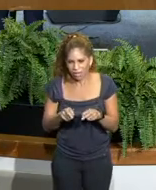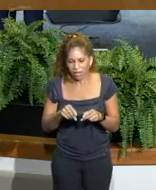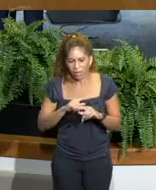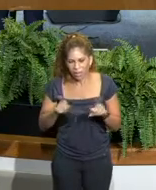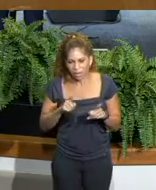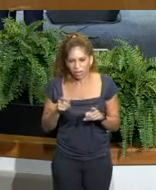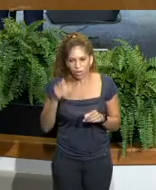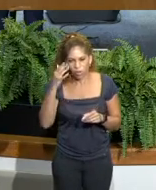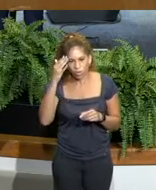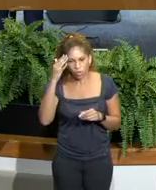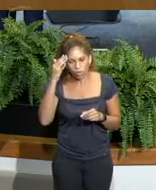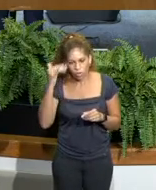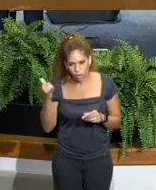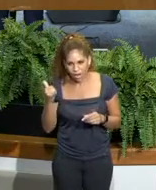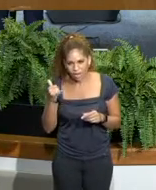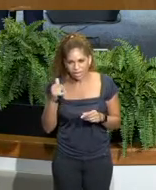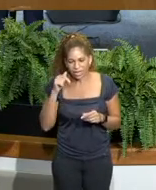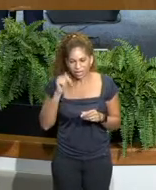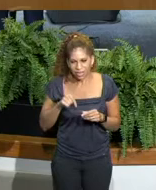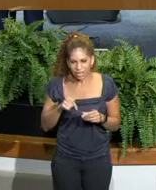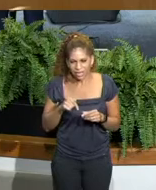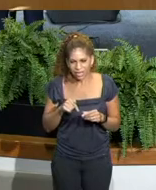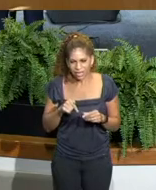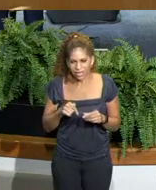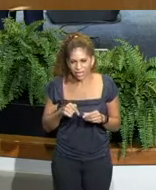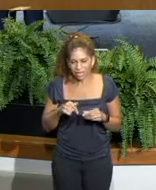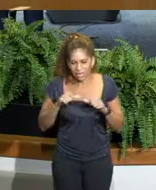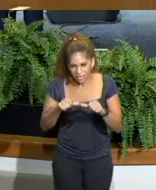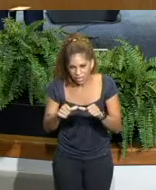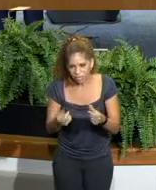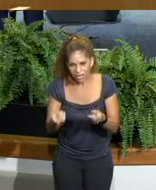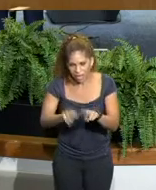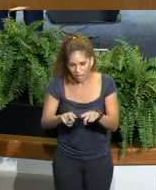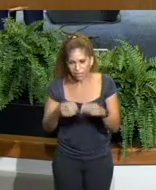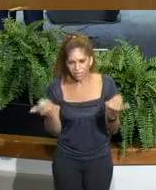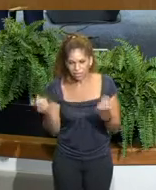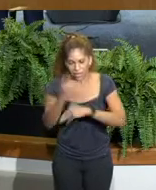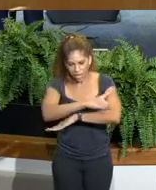some things still alive so much today?